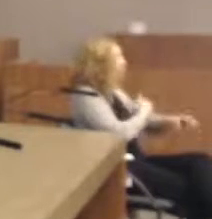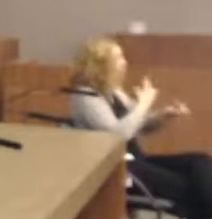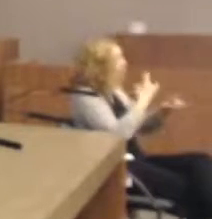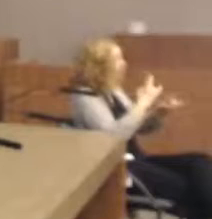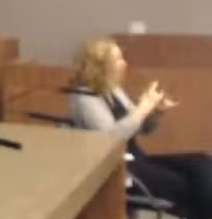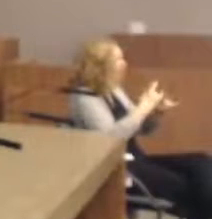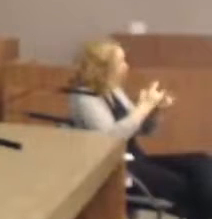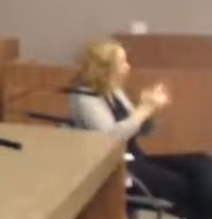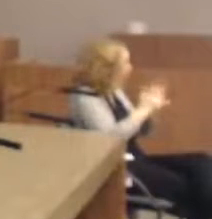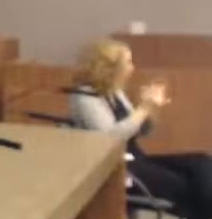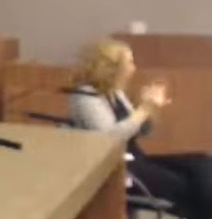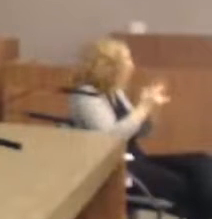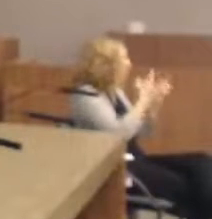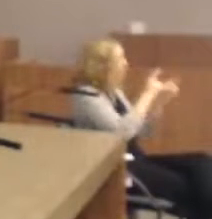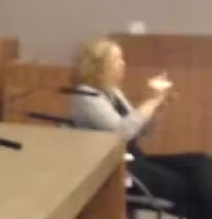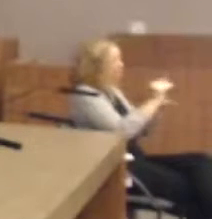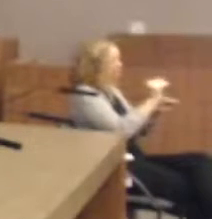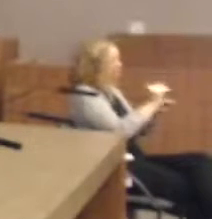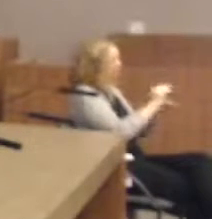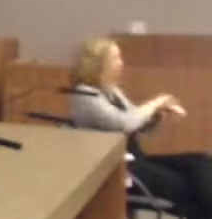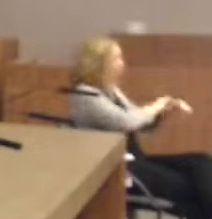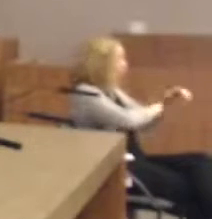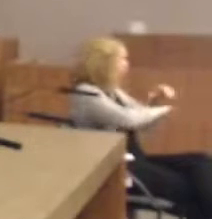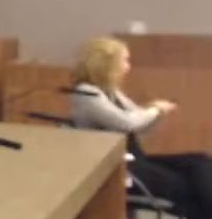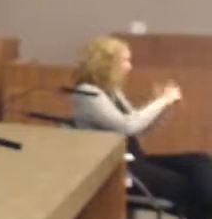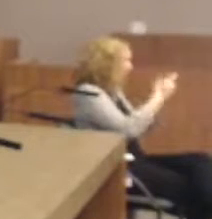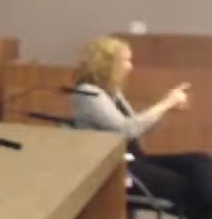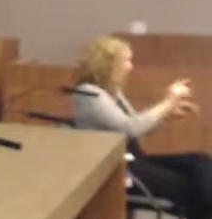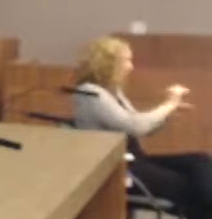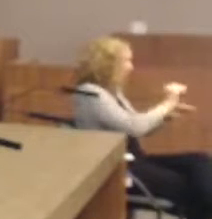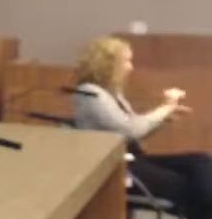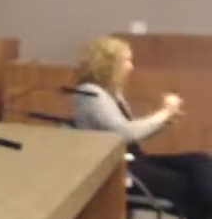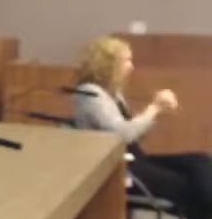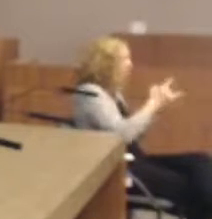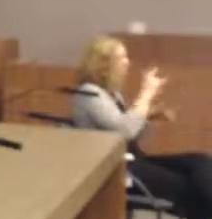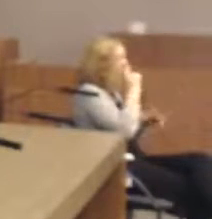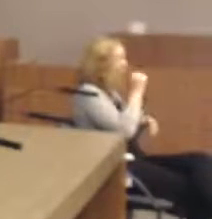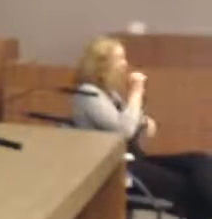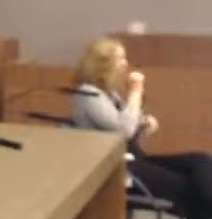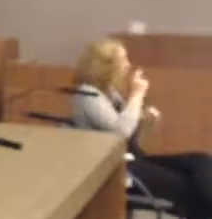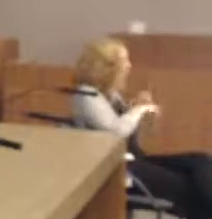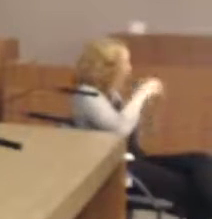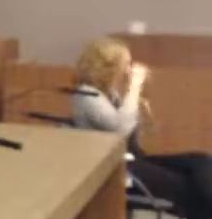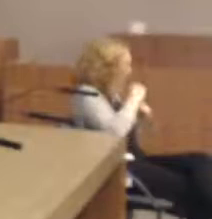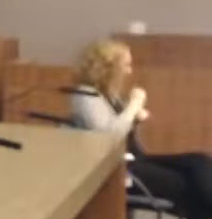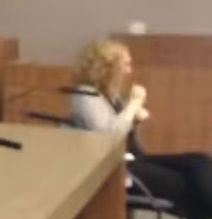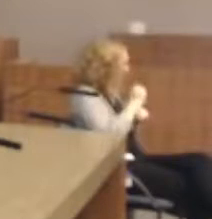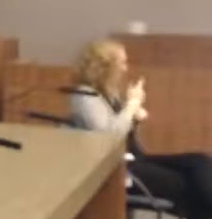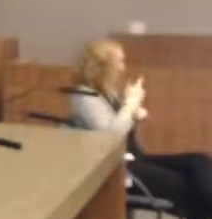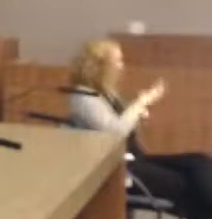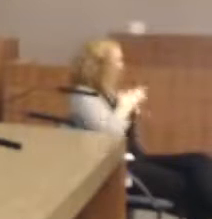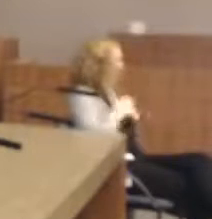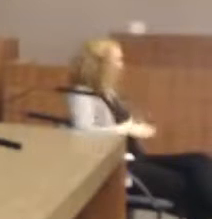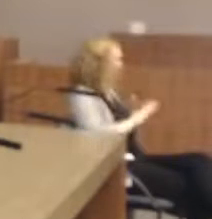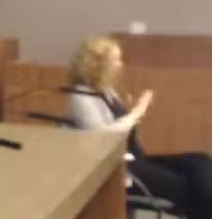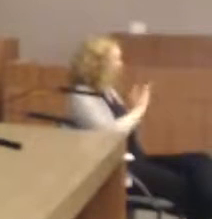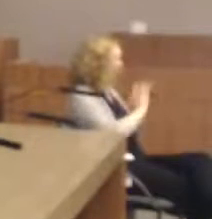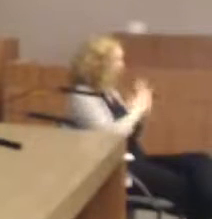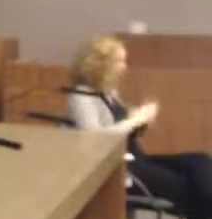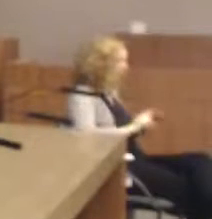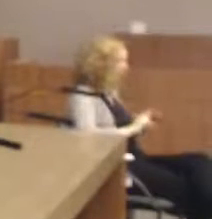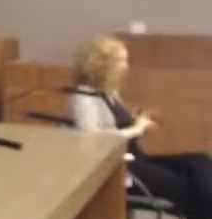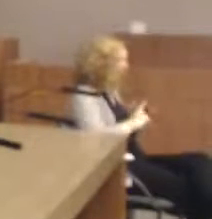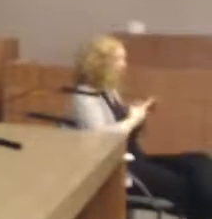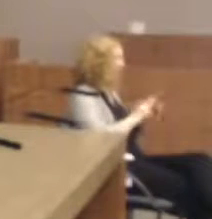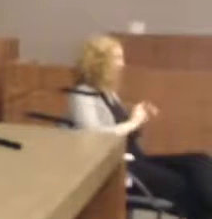Arrests happen at night. So kids have trouble sleeping because trauma happens at night and their body gets activated to prepare that something bad might happen again.